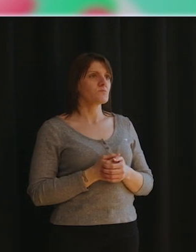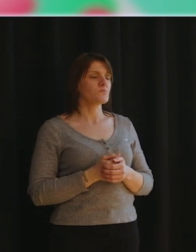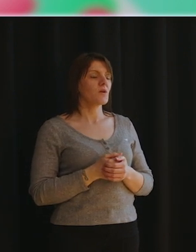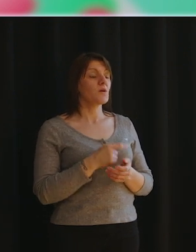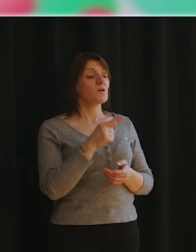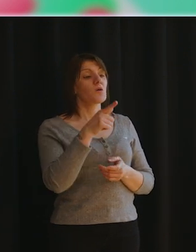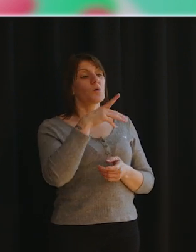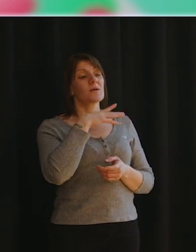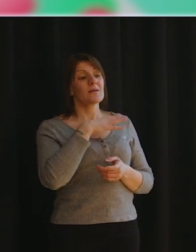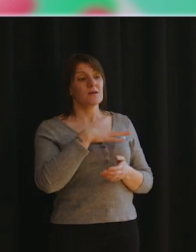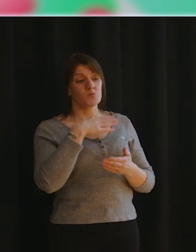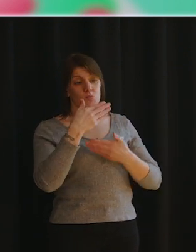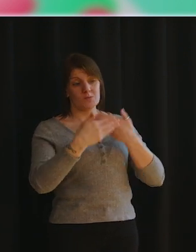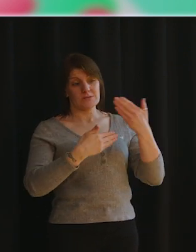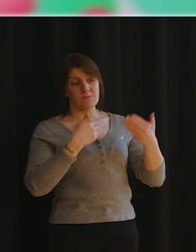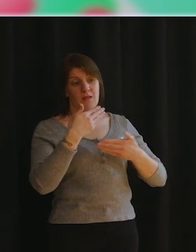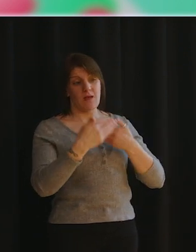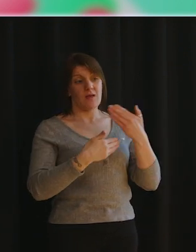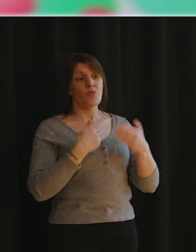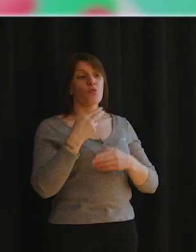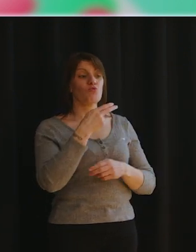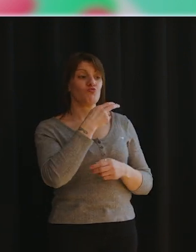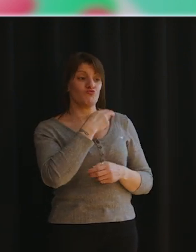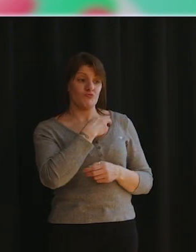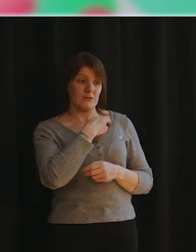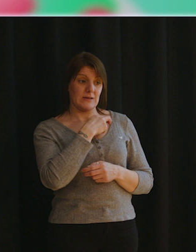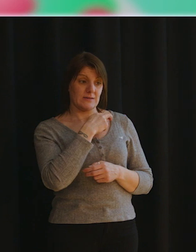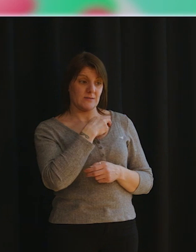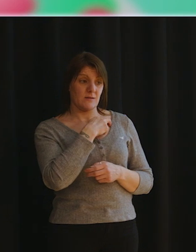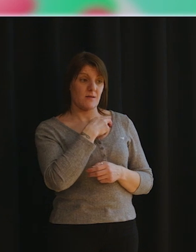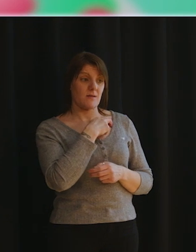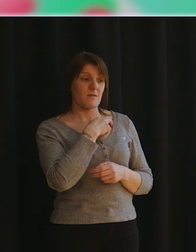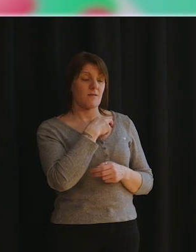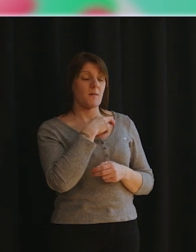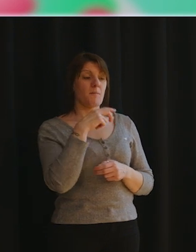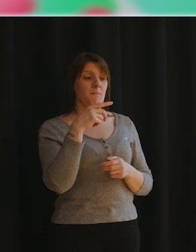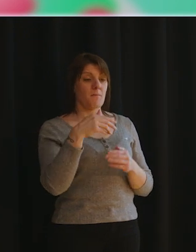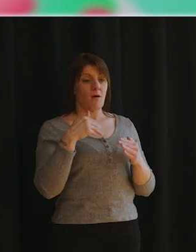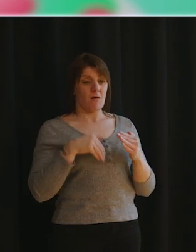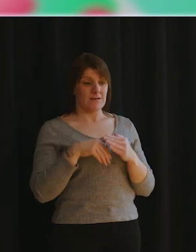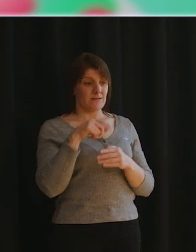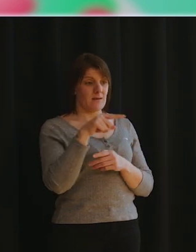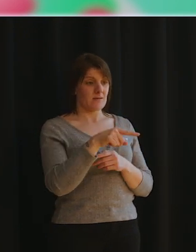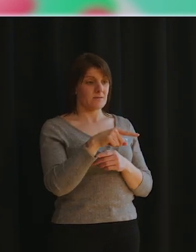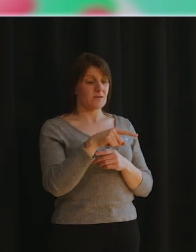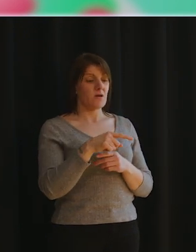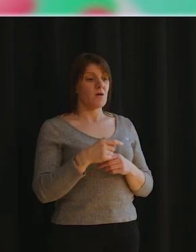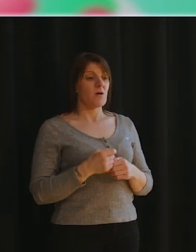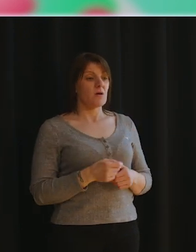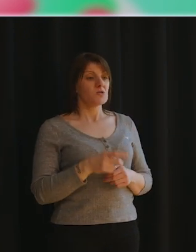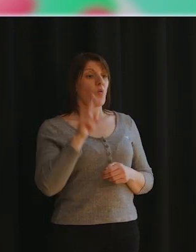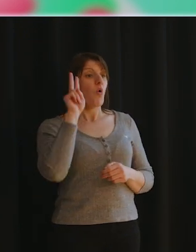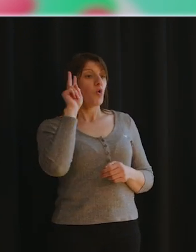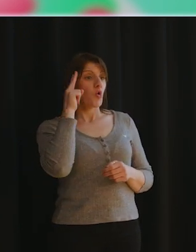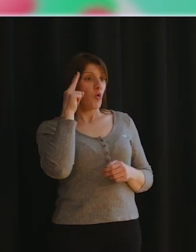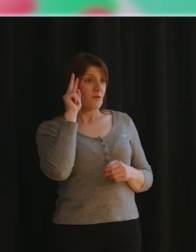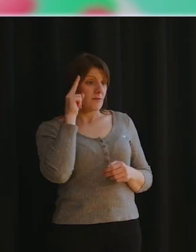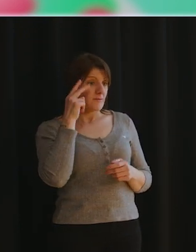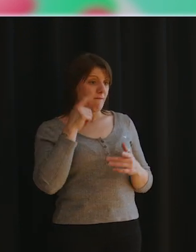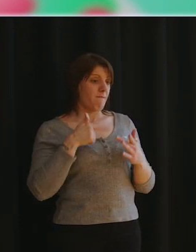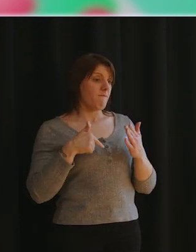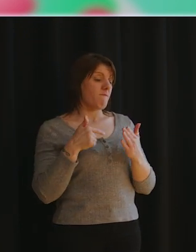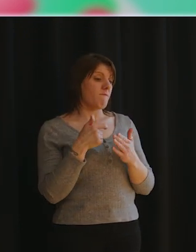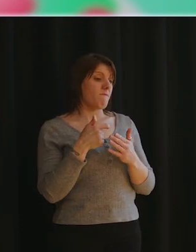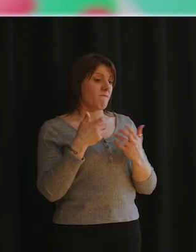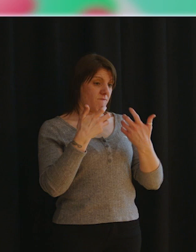You need to explain some reasoning behind it. This is because there's a cognitive element and a reasoning